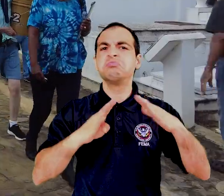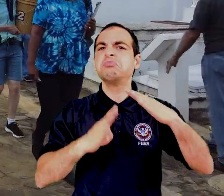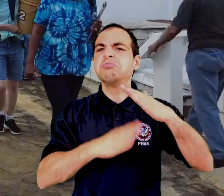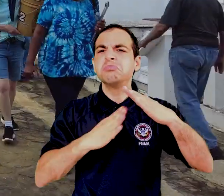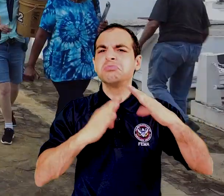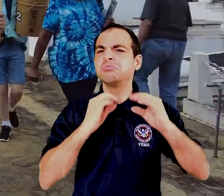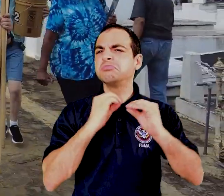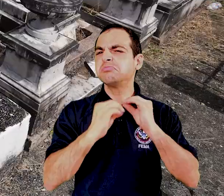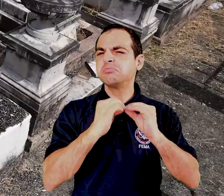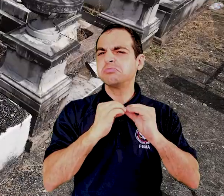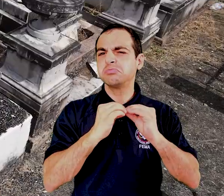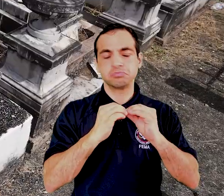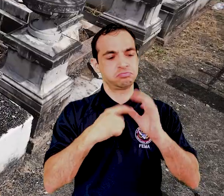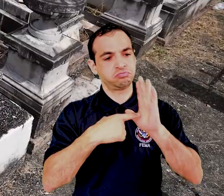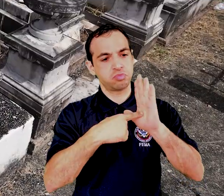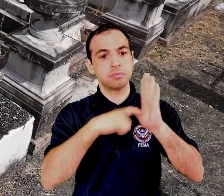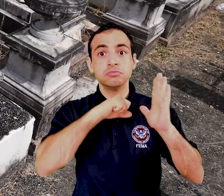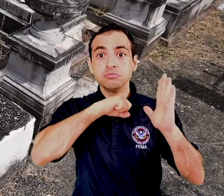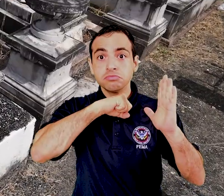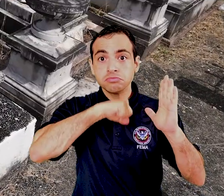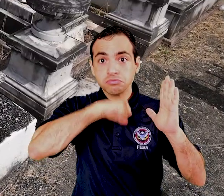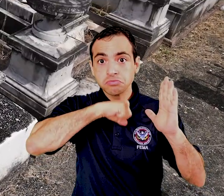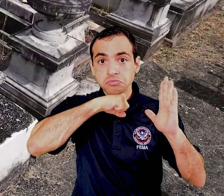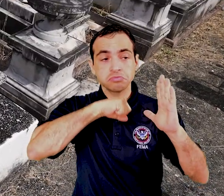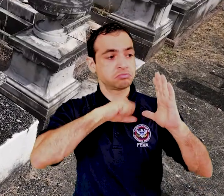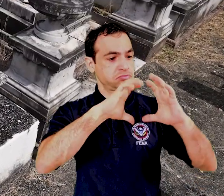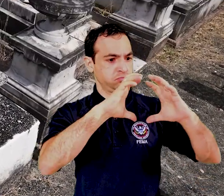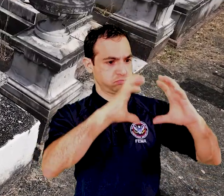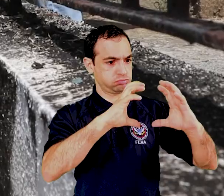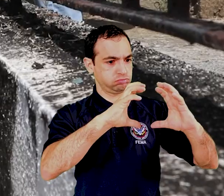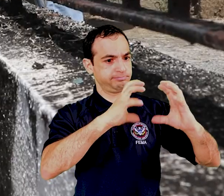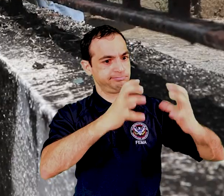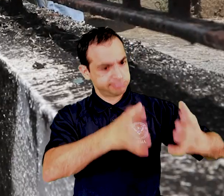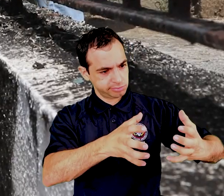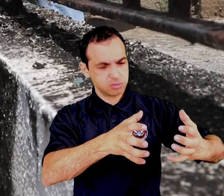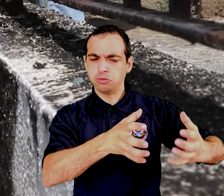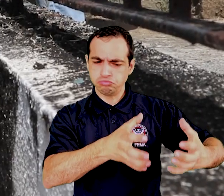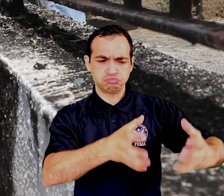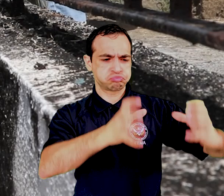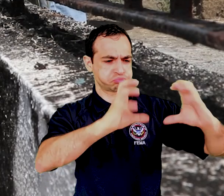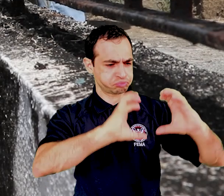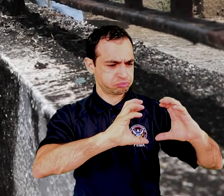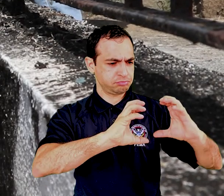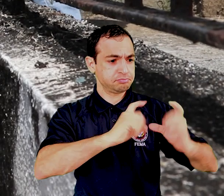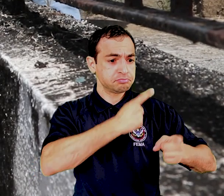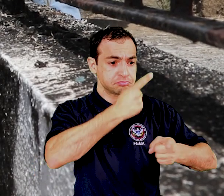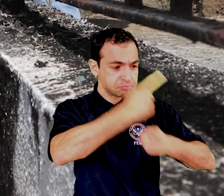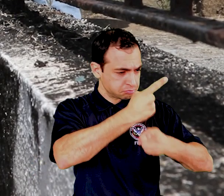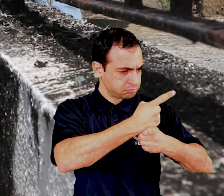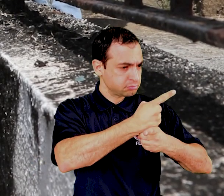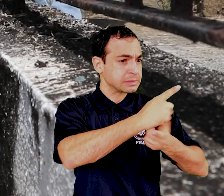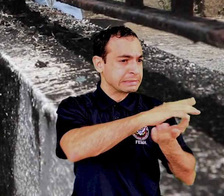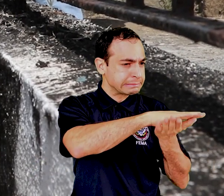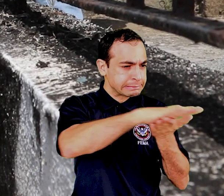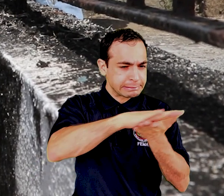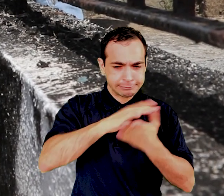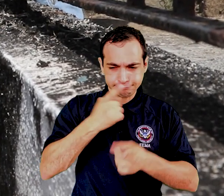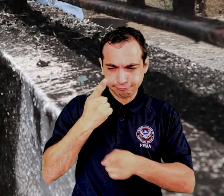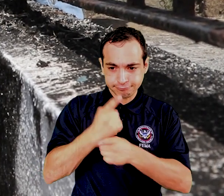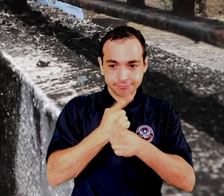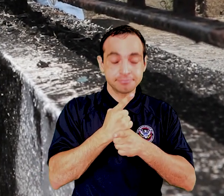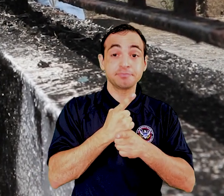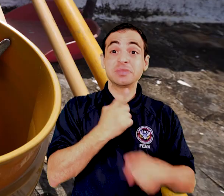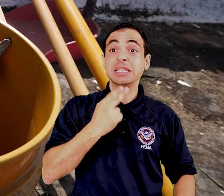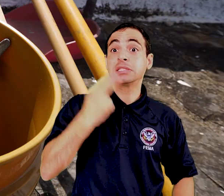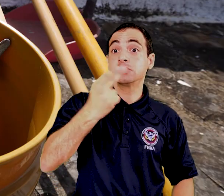items such as resetting stones that may have fallen over, cleaning techniques for historic markers such as removing